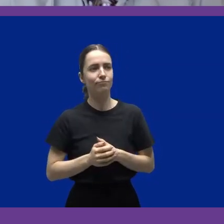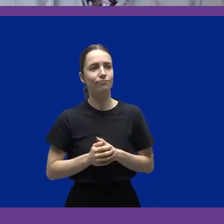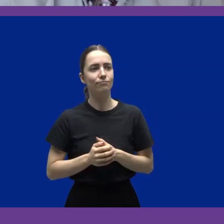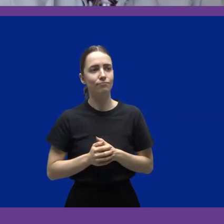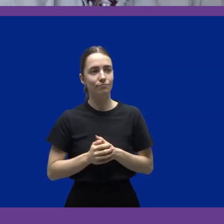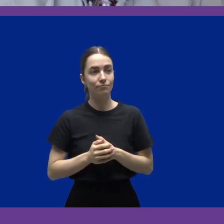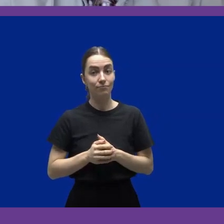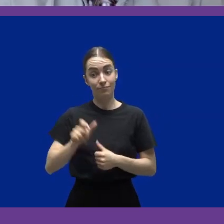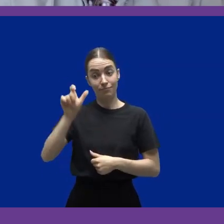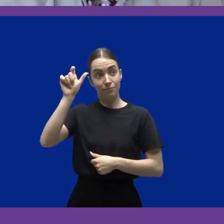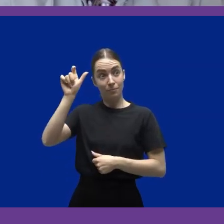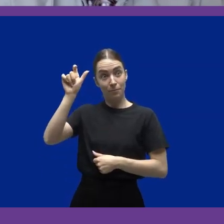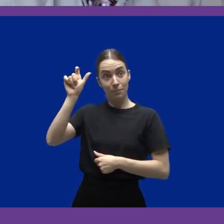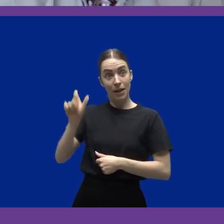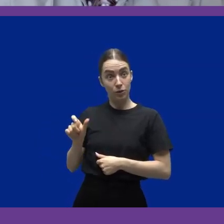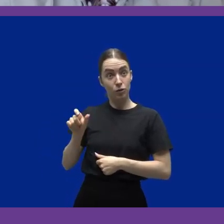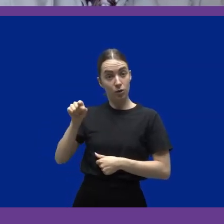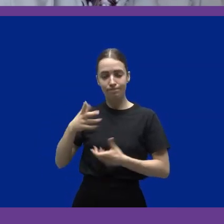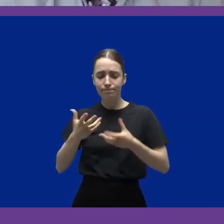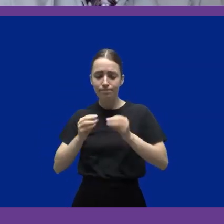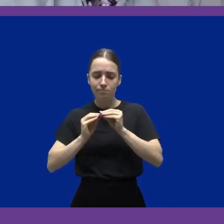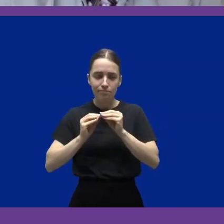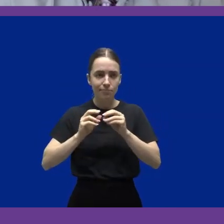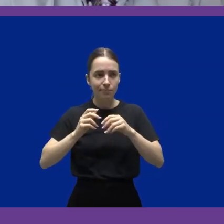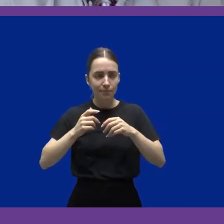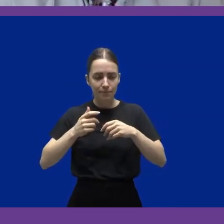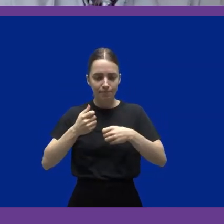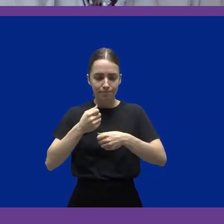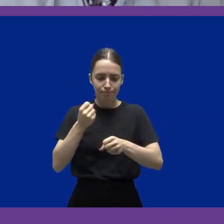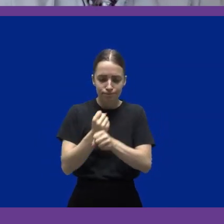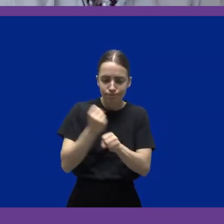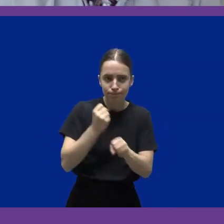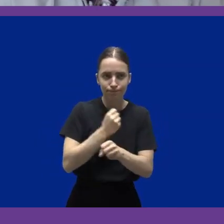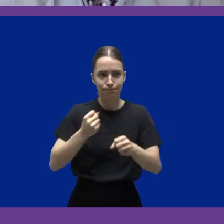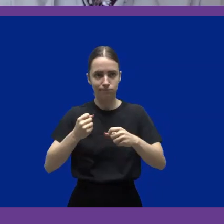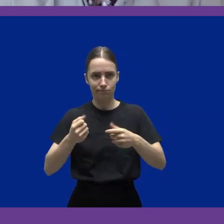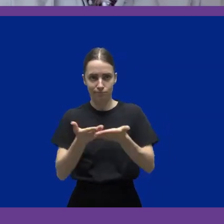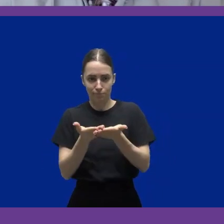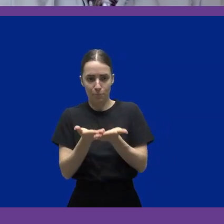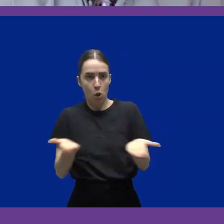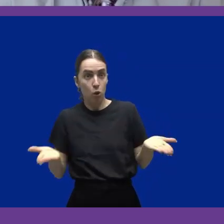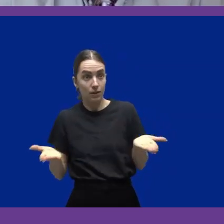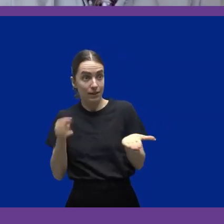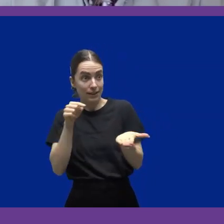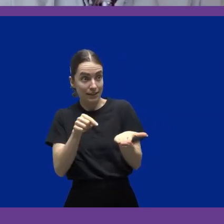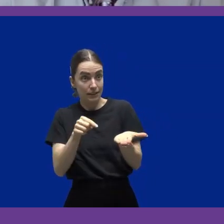the EU commitments under the UN Convention on the Rights of Persons with Disabilities.